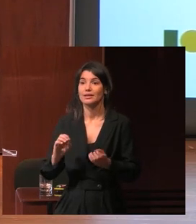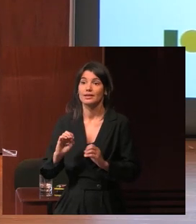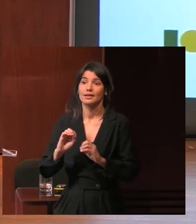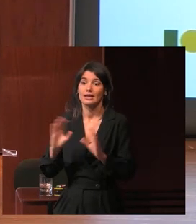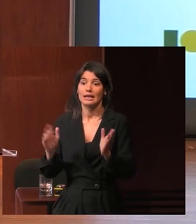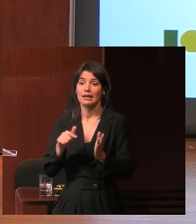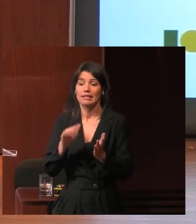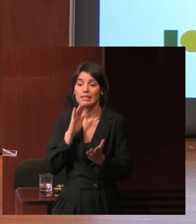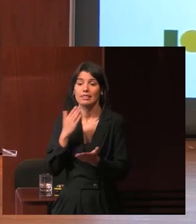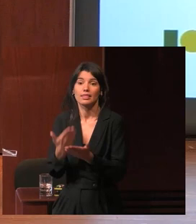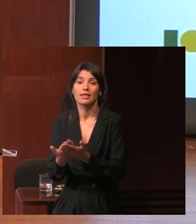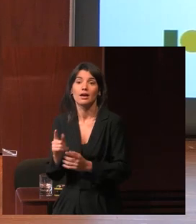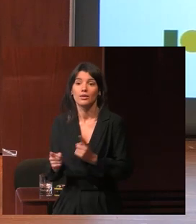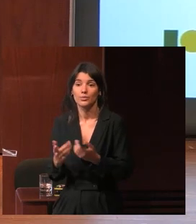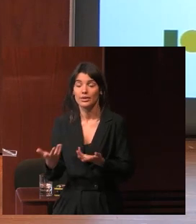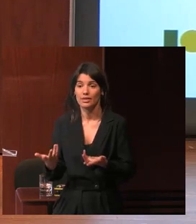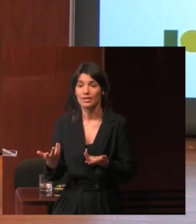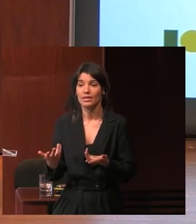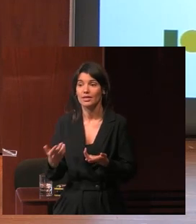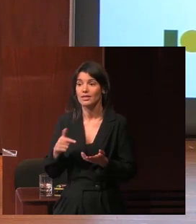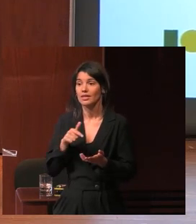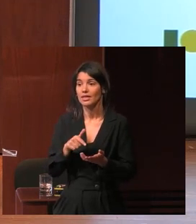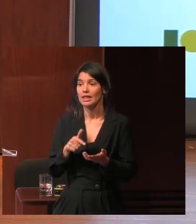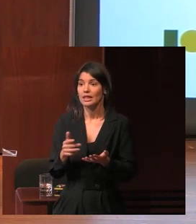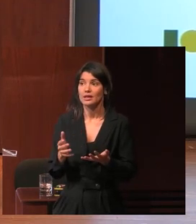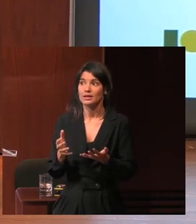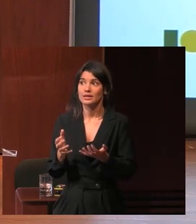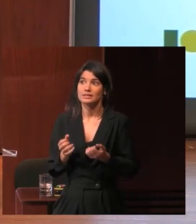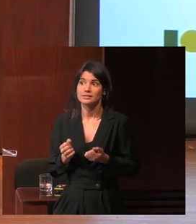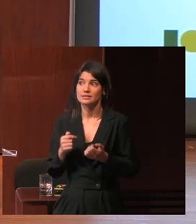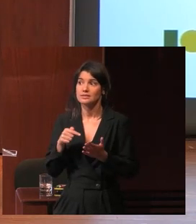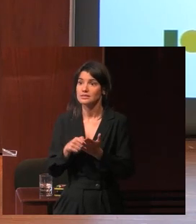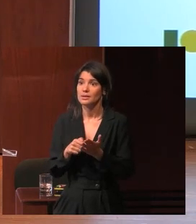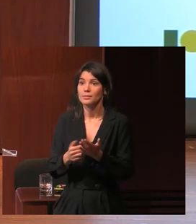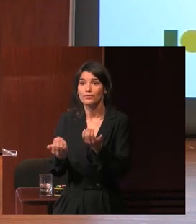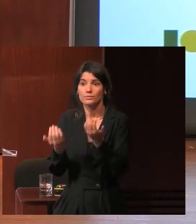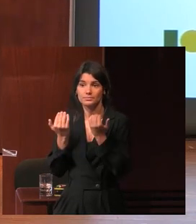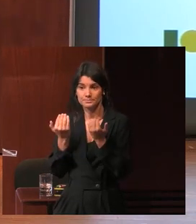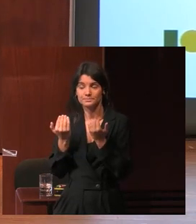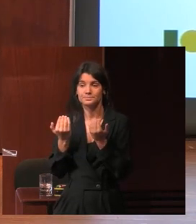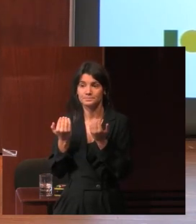you get something which let's call information.